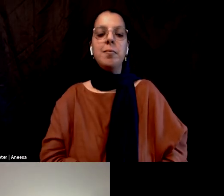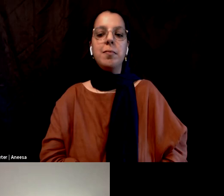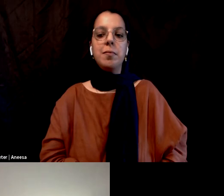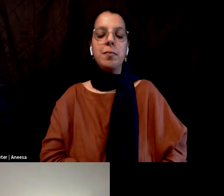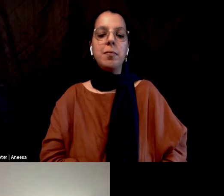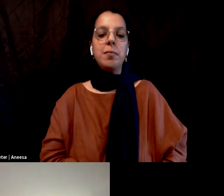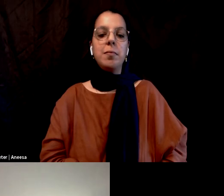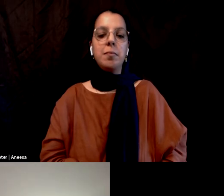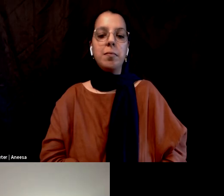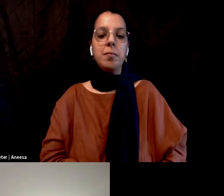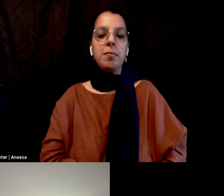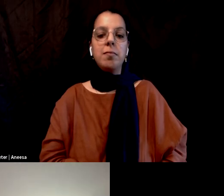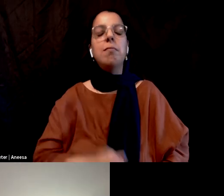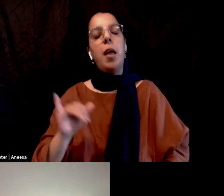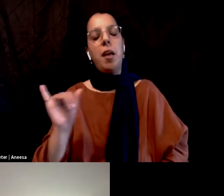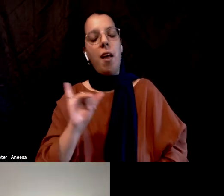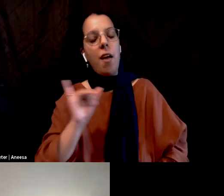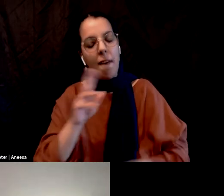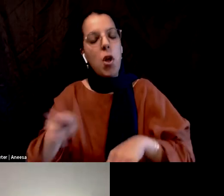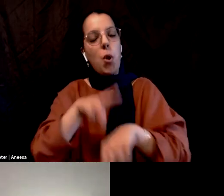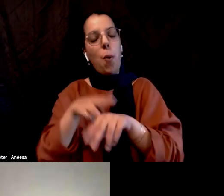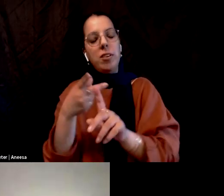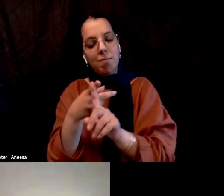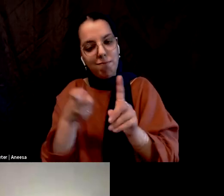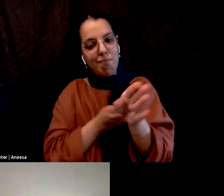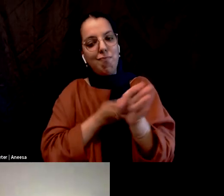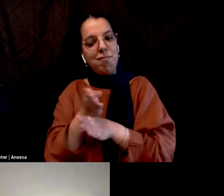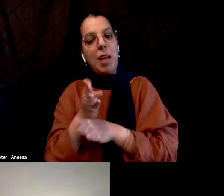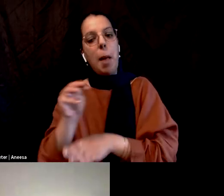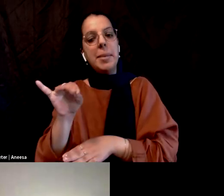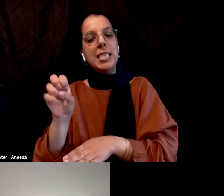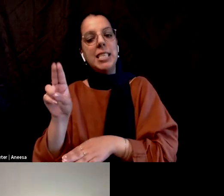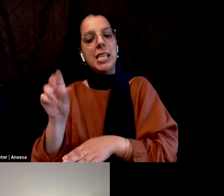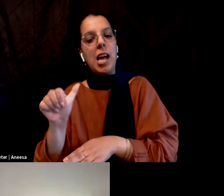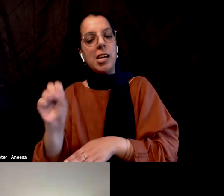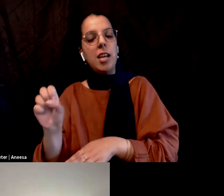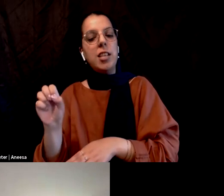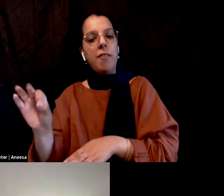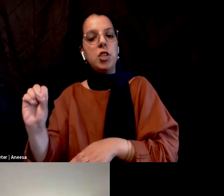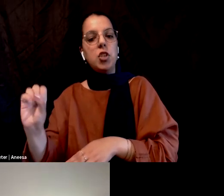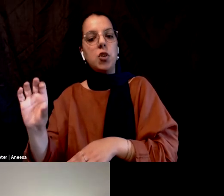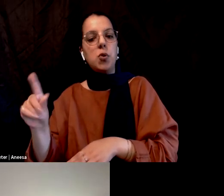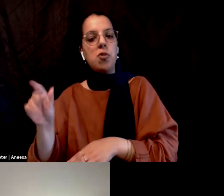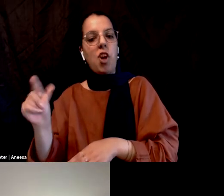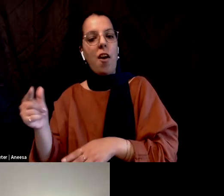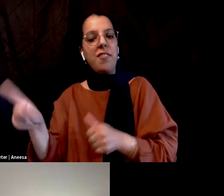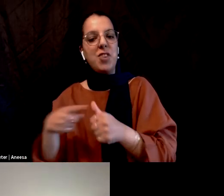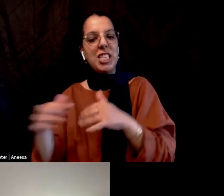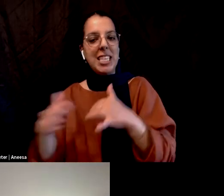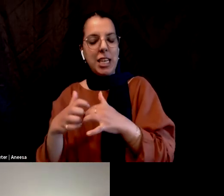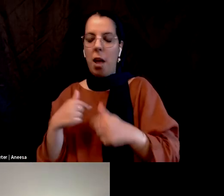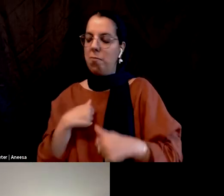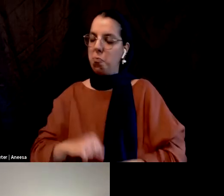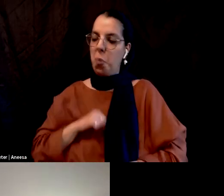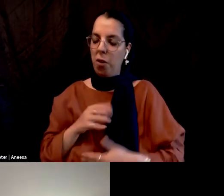and of course I'm from the Mississaugas of Skugog Island First Nation, the First Nation of which I very proudly serve as the chief and